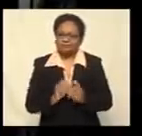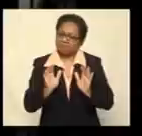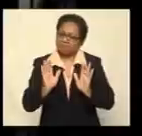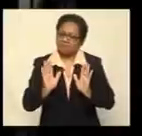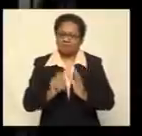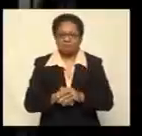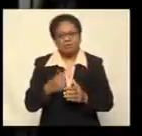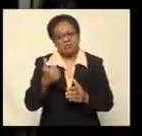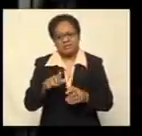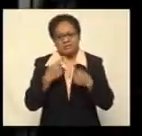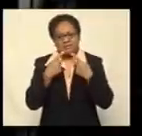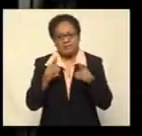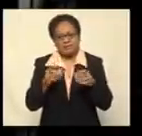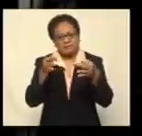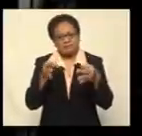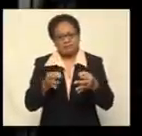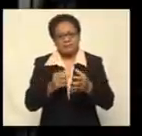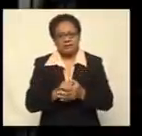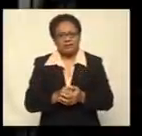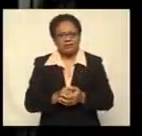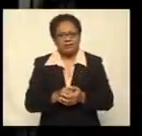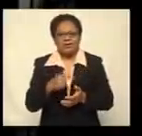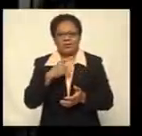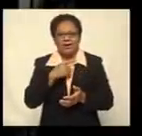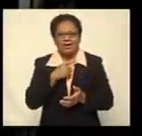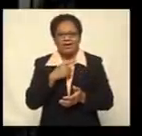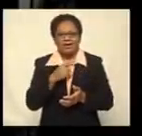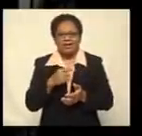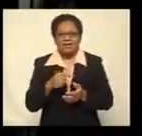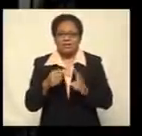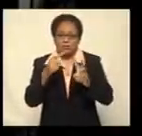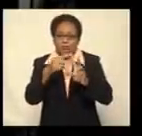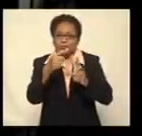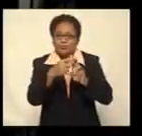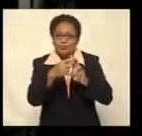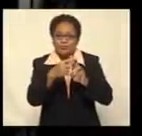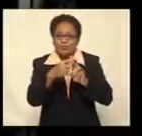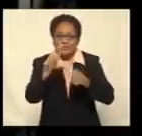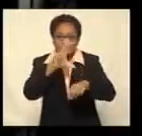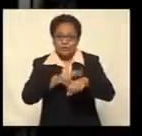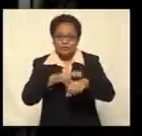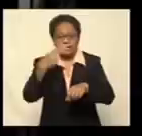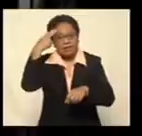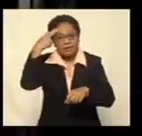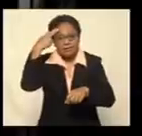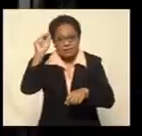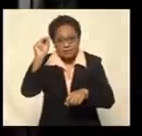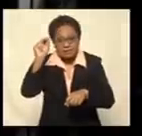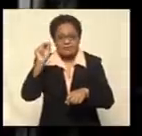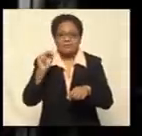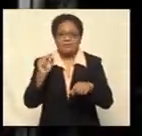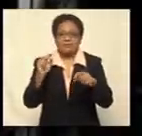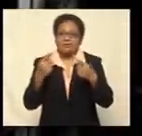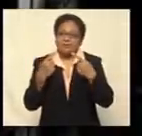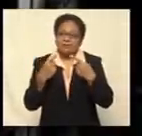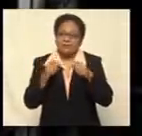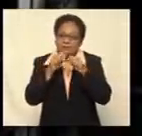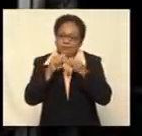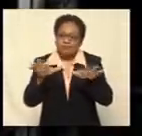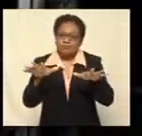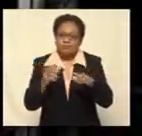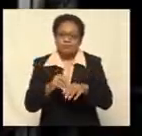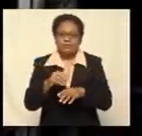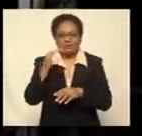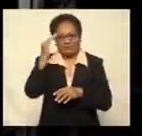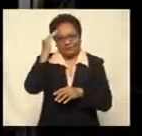do that. This came to light after the identities of the 2 doctors who are our recent COVID-19 cases were